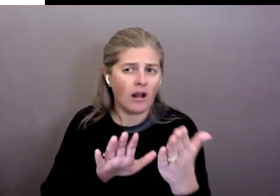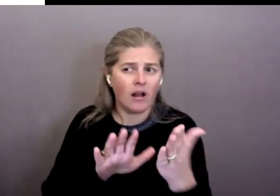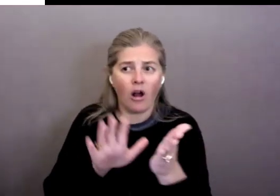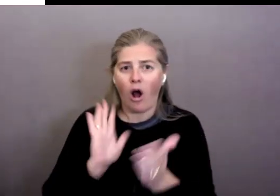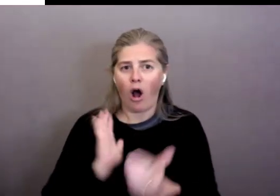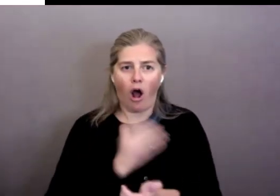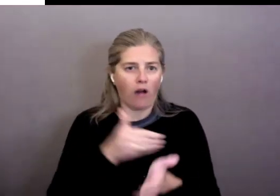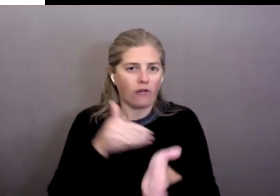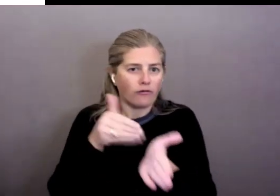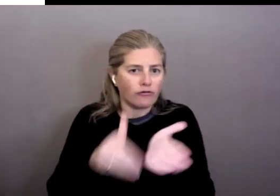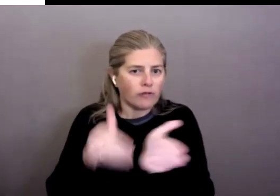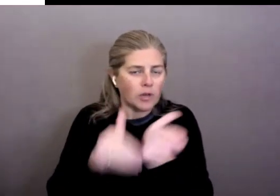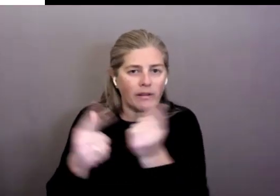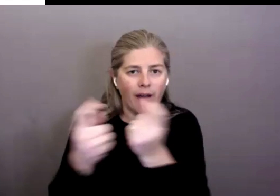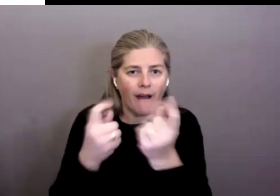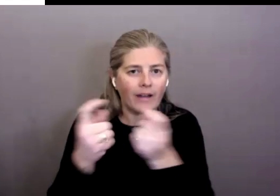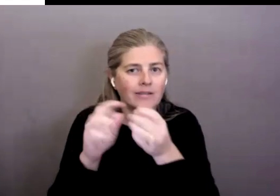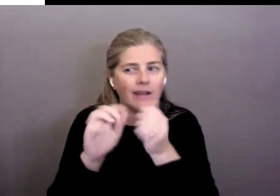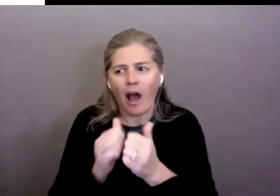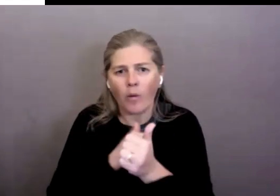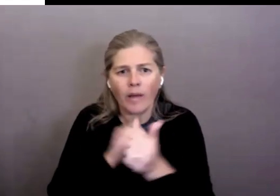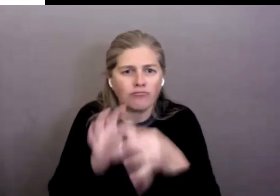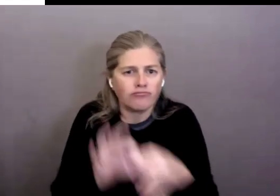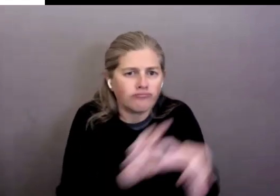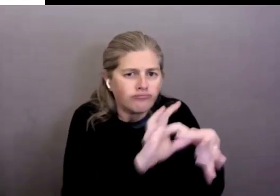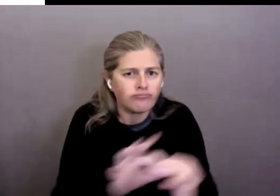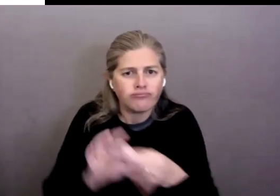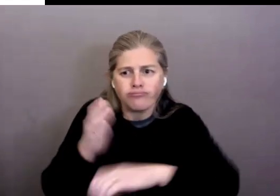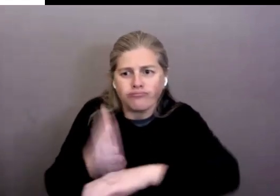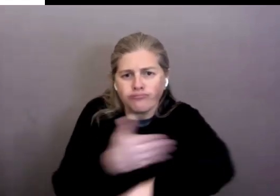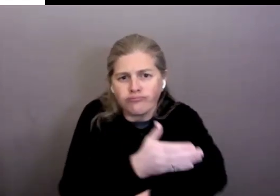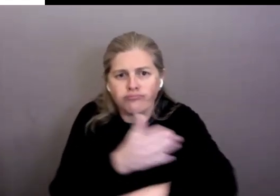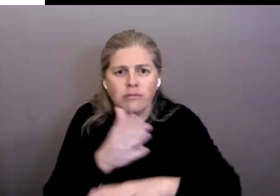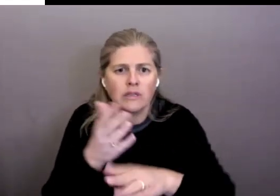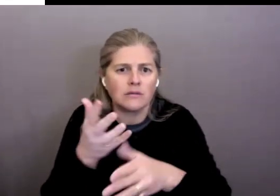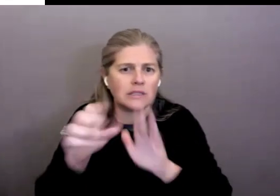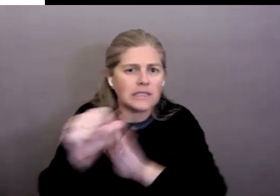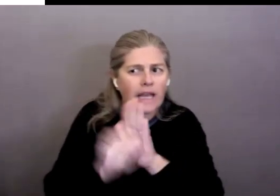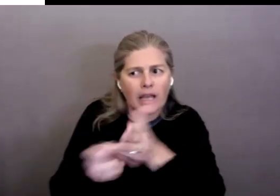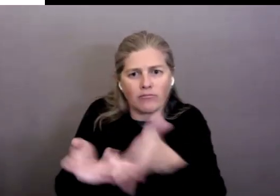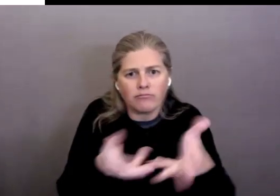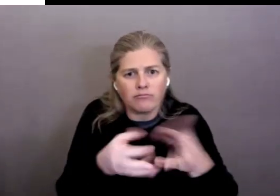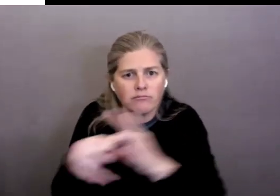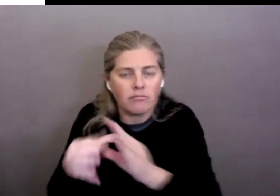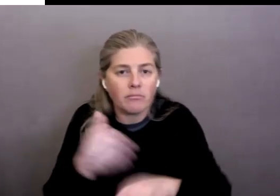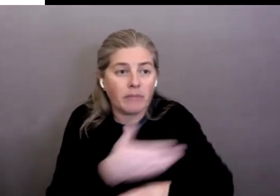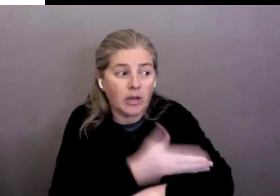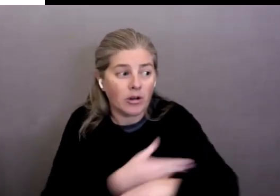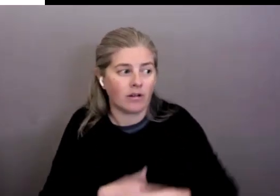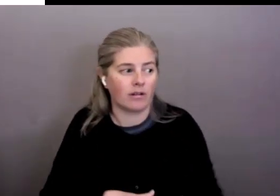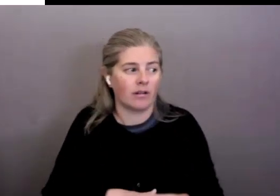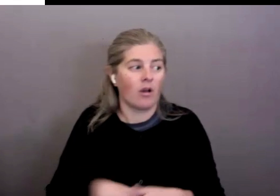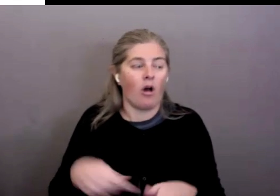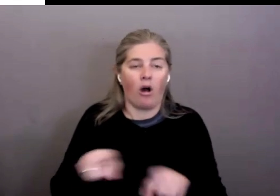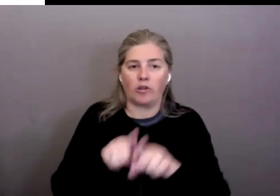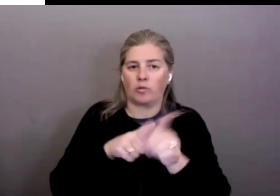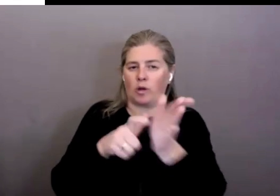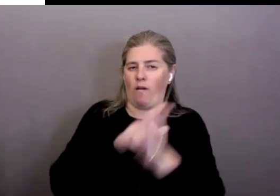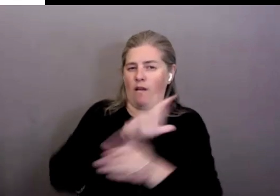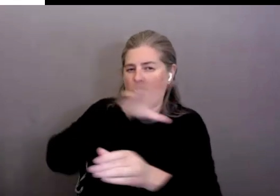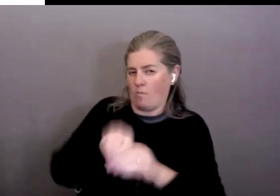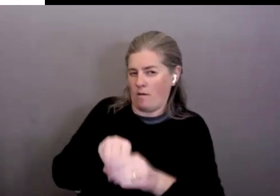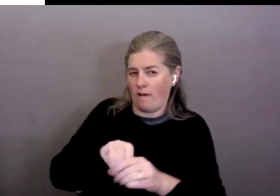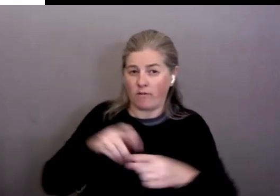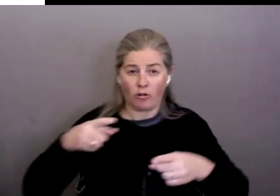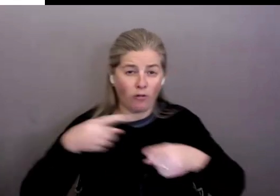about AAAs operating cooperatively and how states can handle approval for those kinds of arrangements. The SUA also requires incorporation of conflicts of